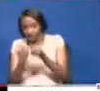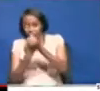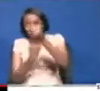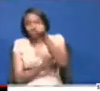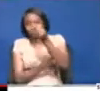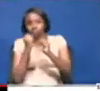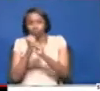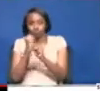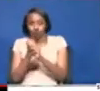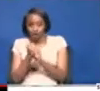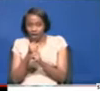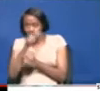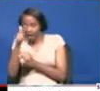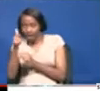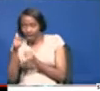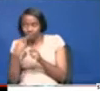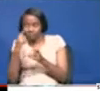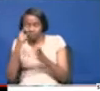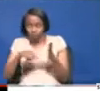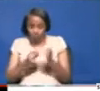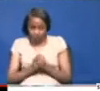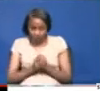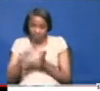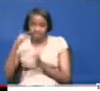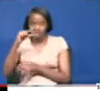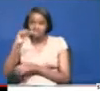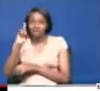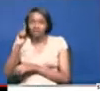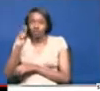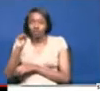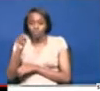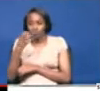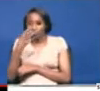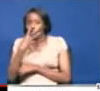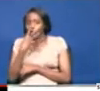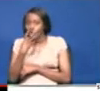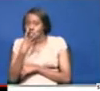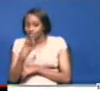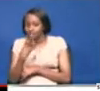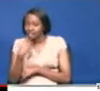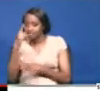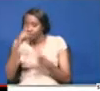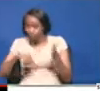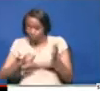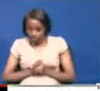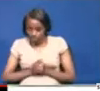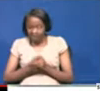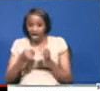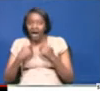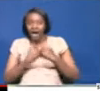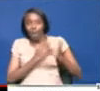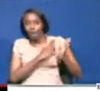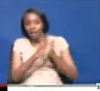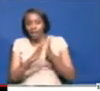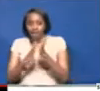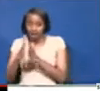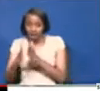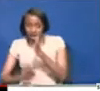On the other hand, Gideon Mung’aro, who is the ODM candidate for Kilifi, says he has an elaborate plan to revamp the tourism